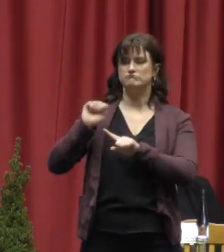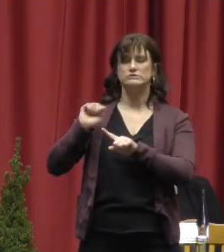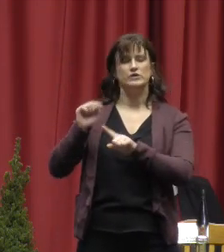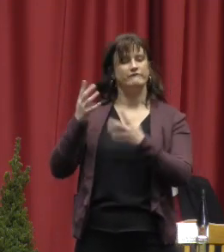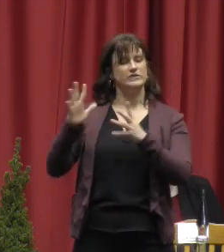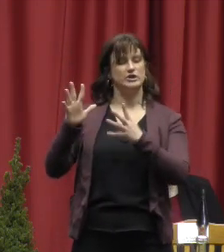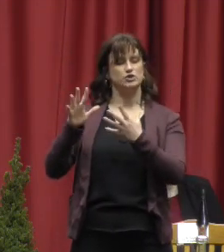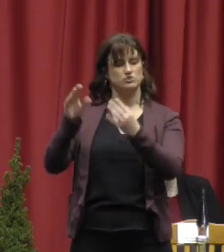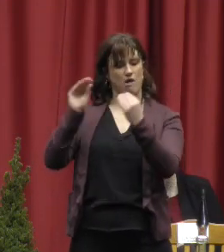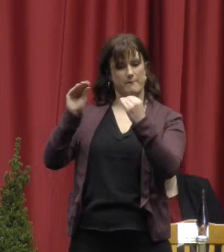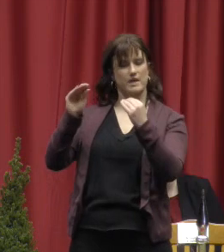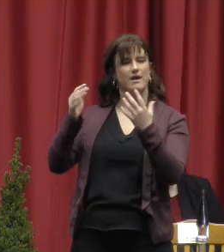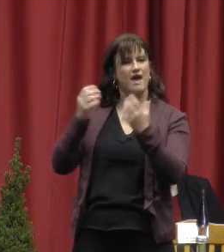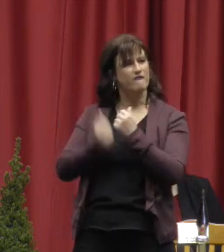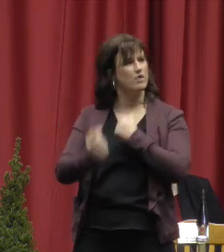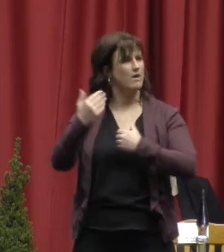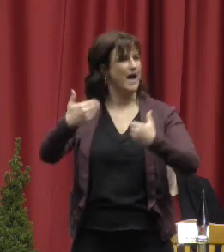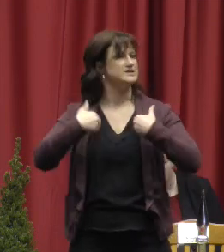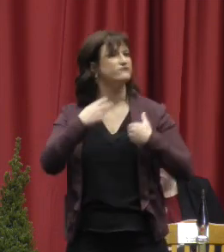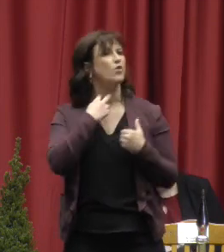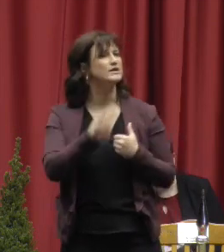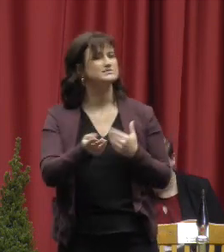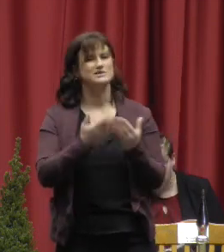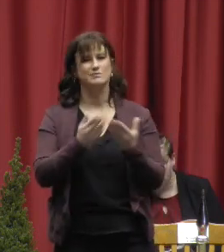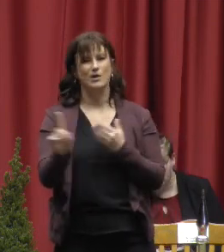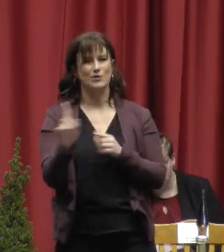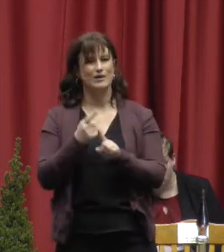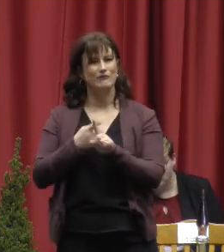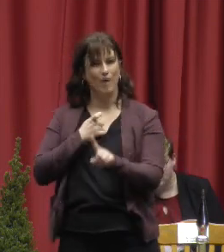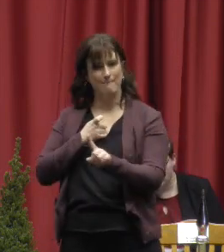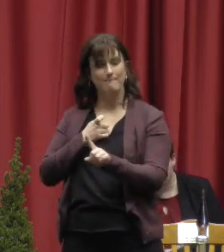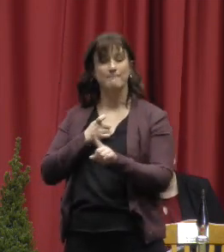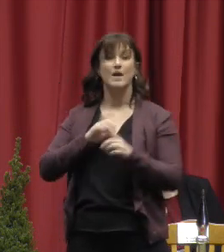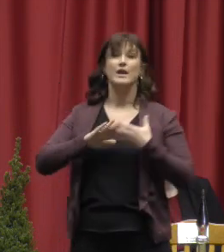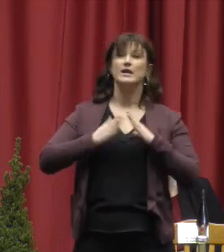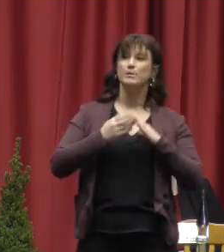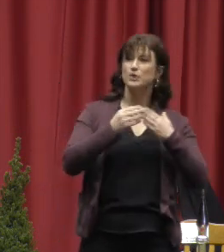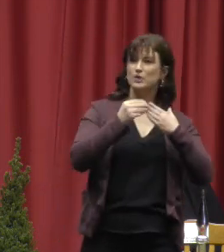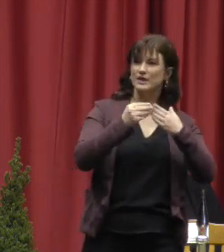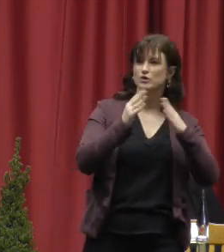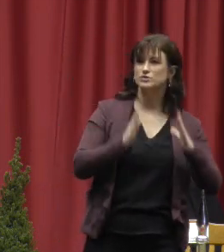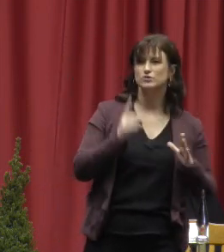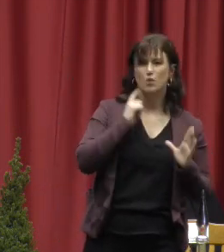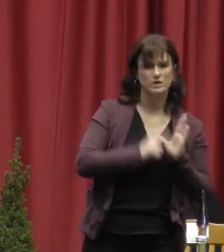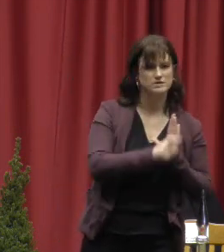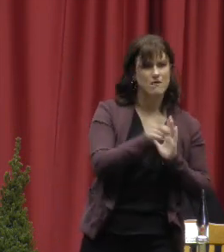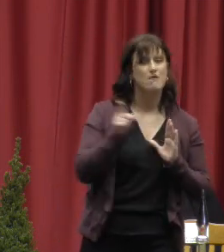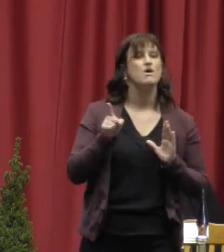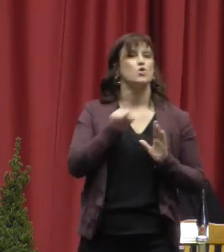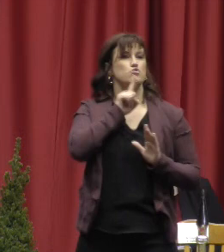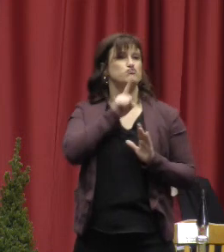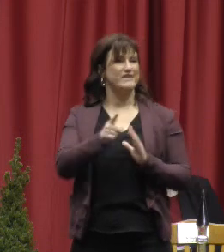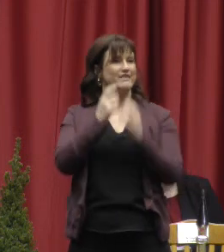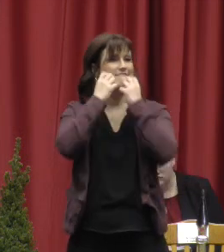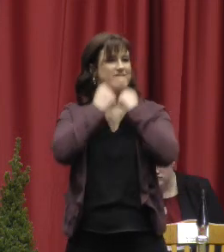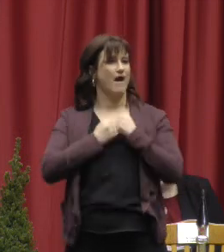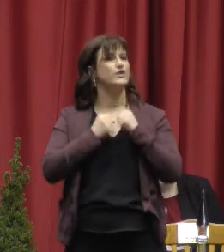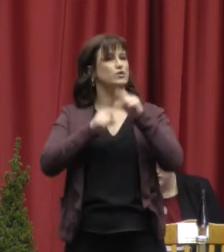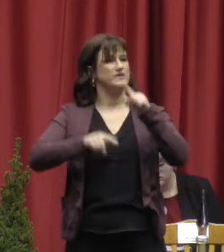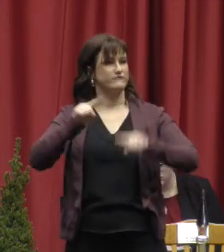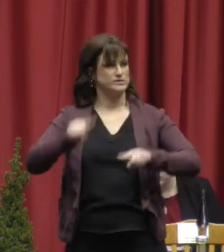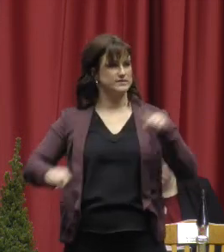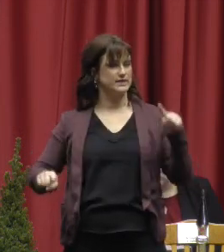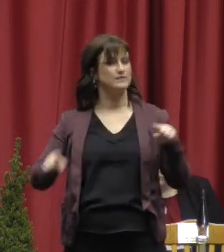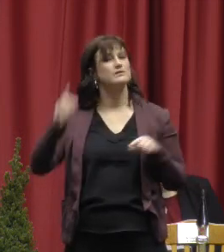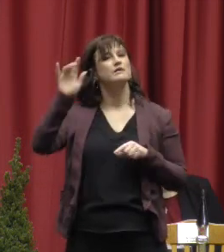know or where you come from, and its community leaders value those diverse schools of thought. This is why I've decided to stay in Albuquerque and why I